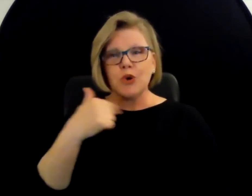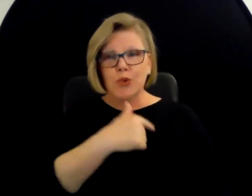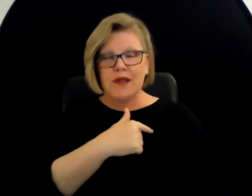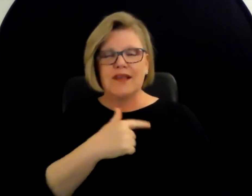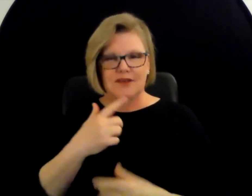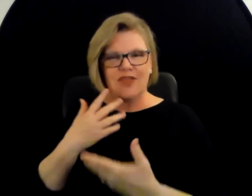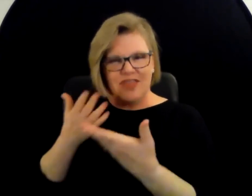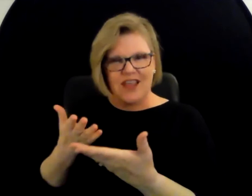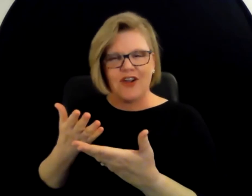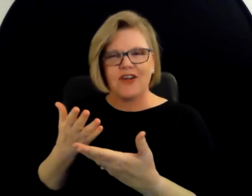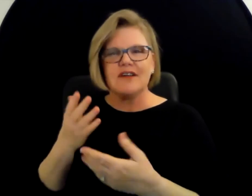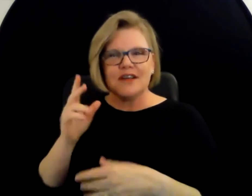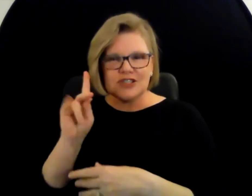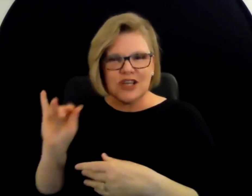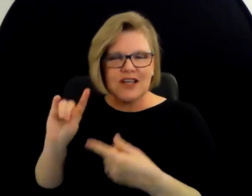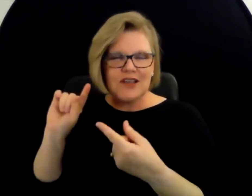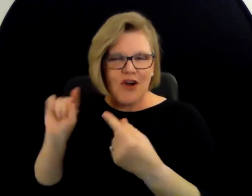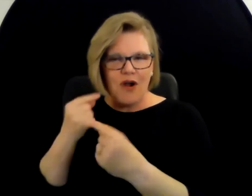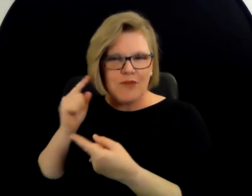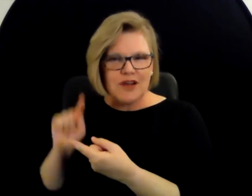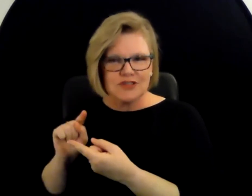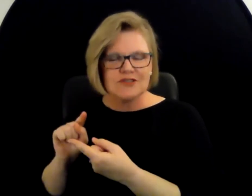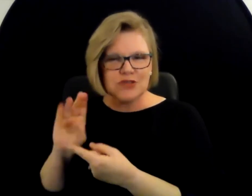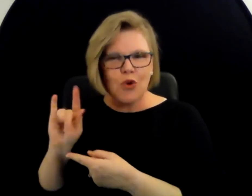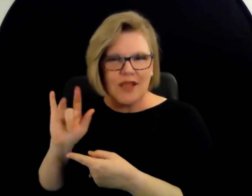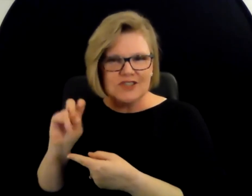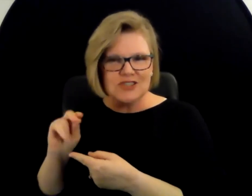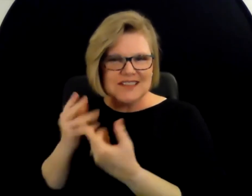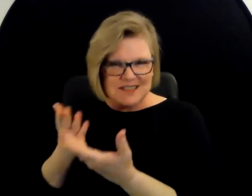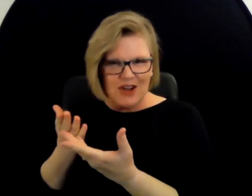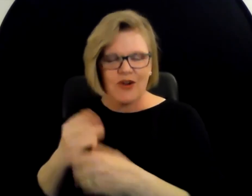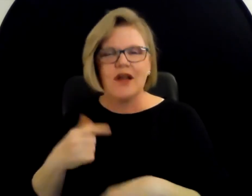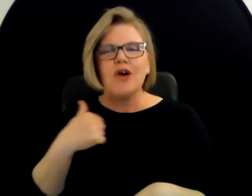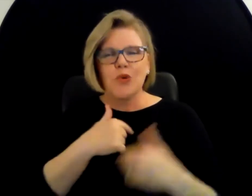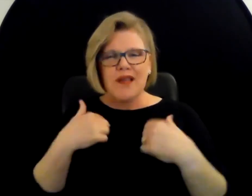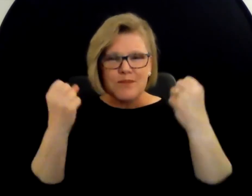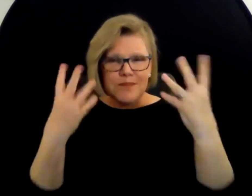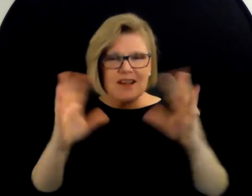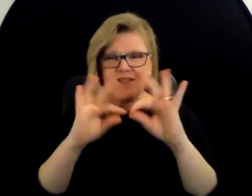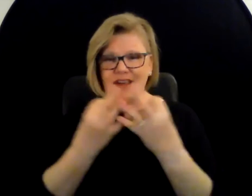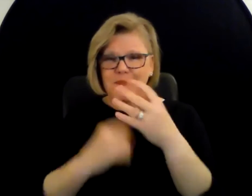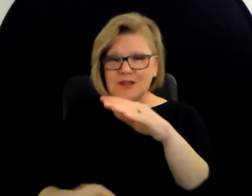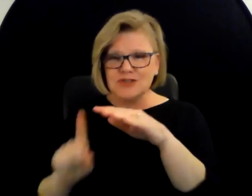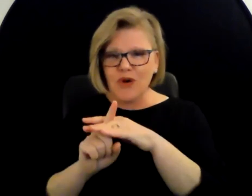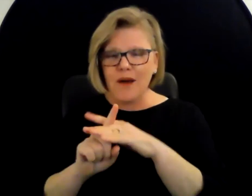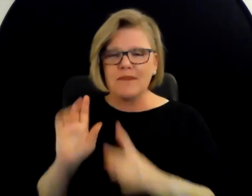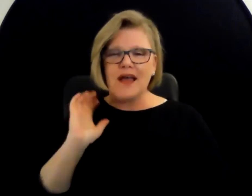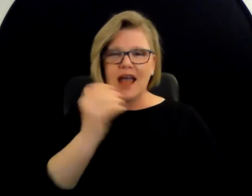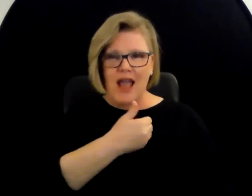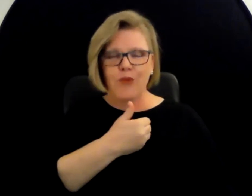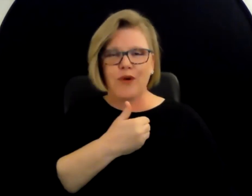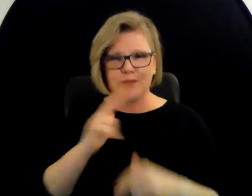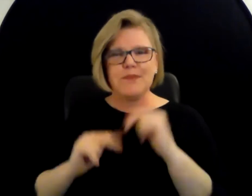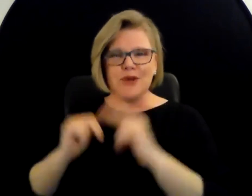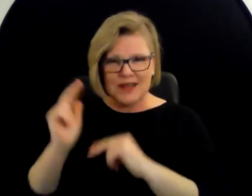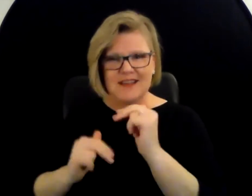housed, Kentucky Harm Reduction Coalition. We have lots of families that show up to our brick and mortar, the